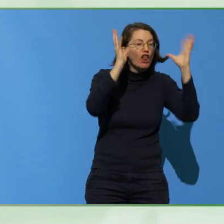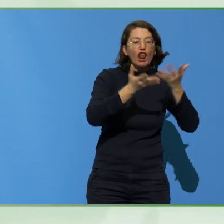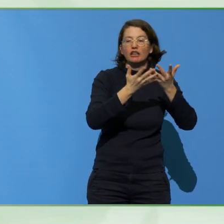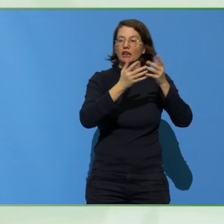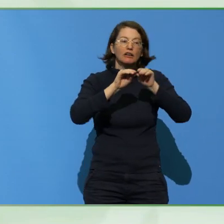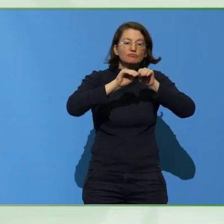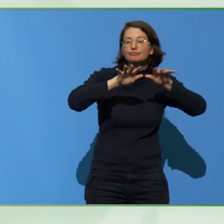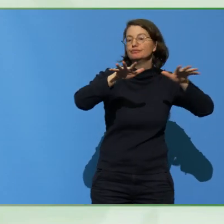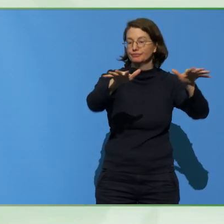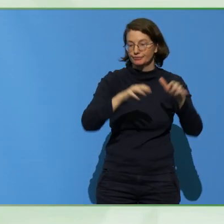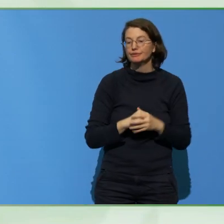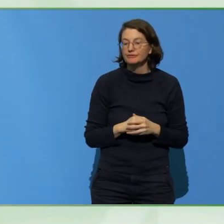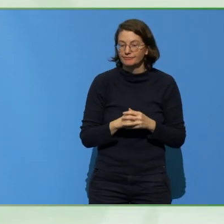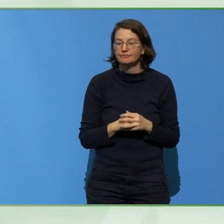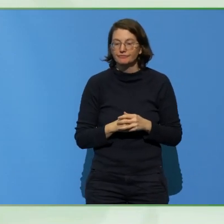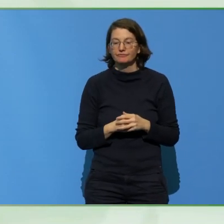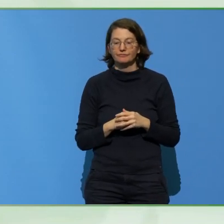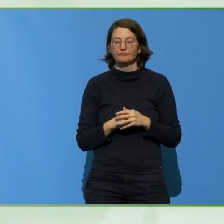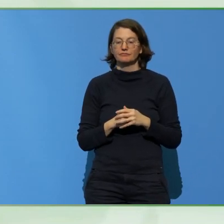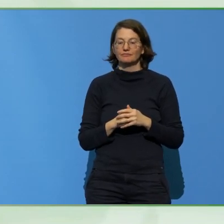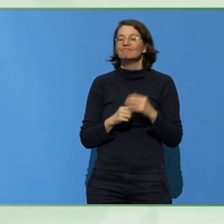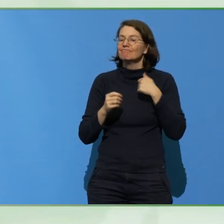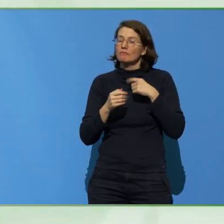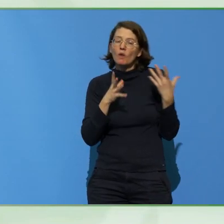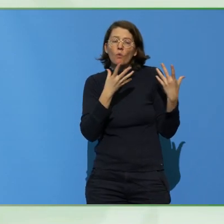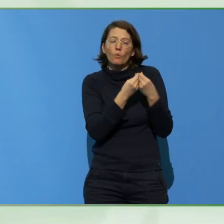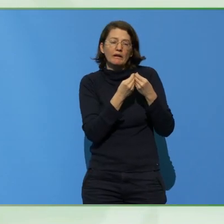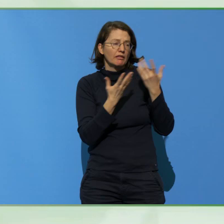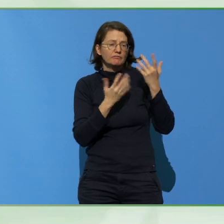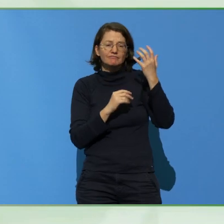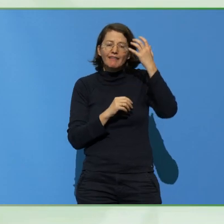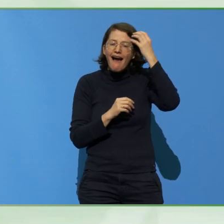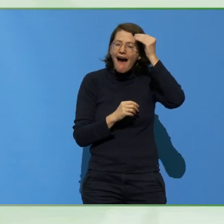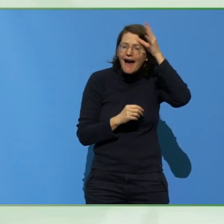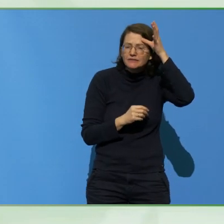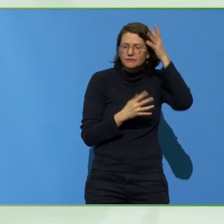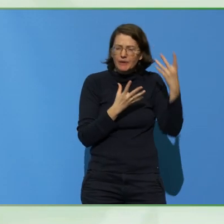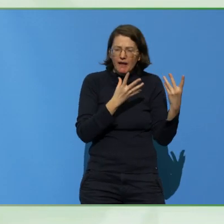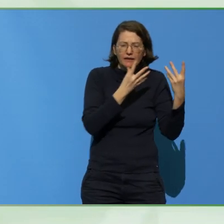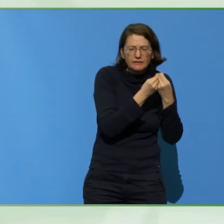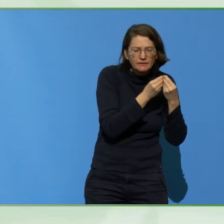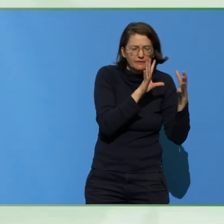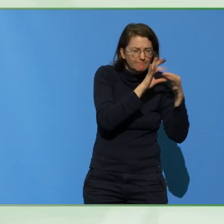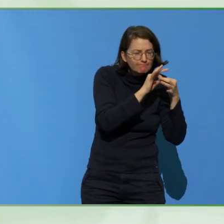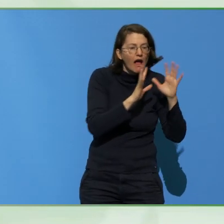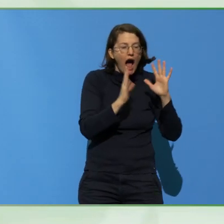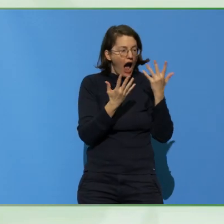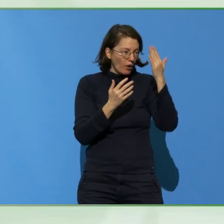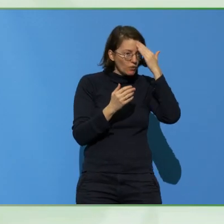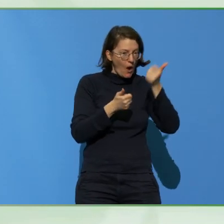right locations at the right time and connect them with these founders, that we believe is the key to unlocking distribution.